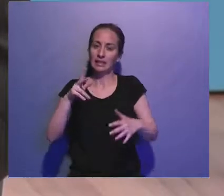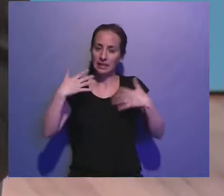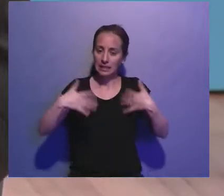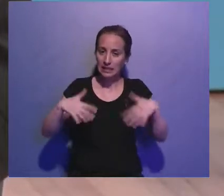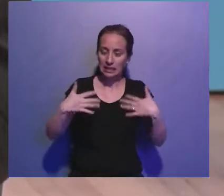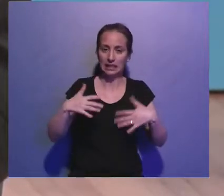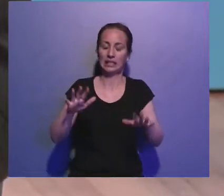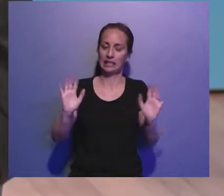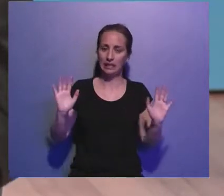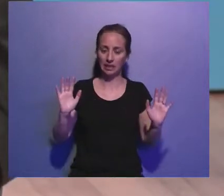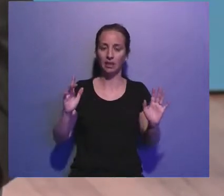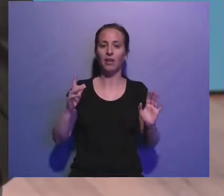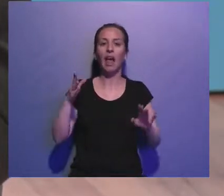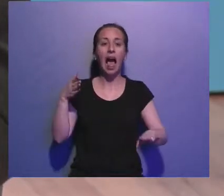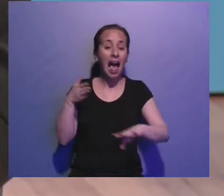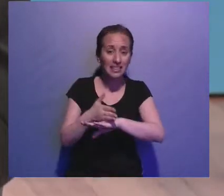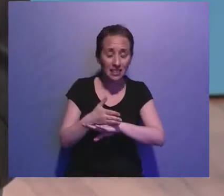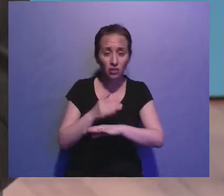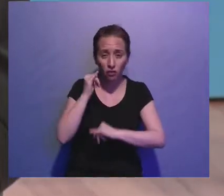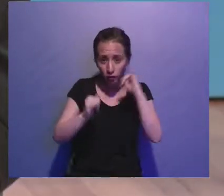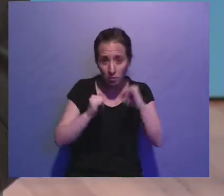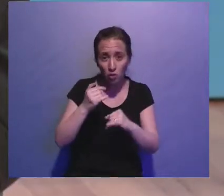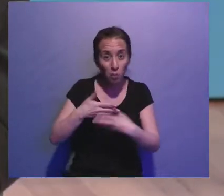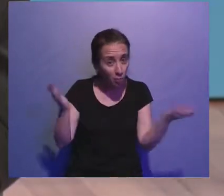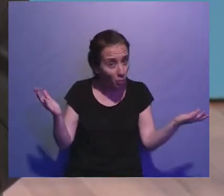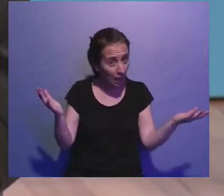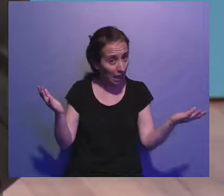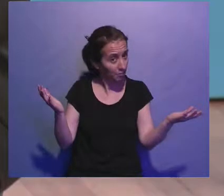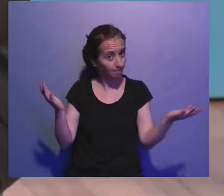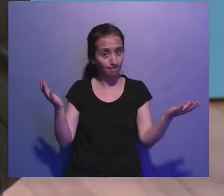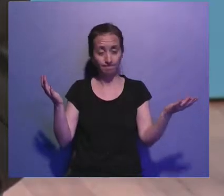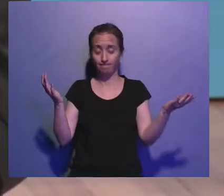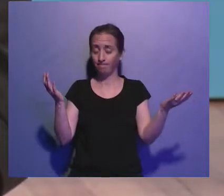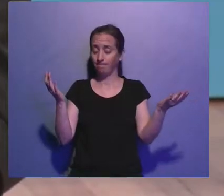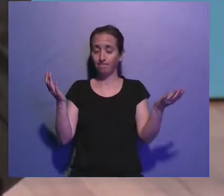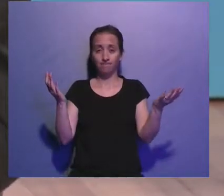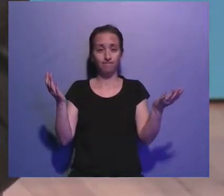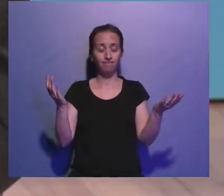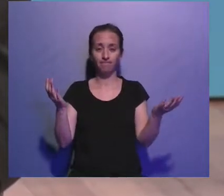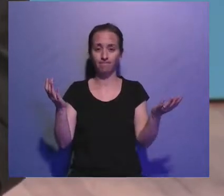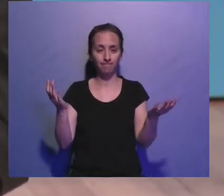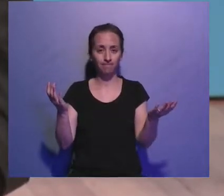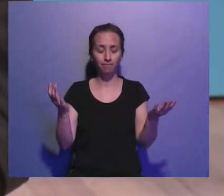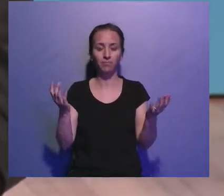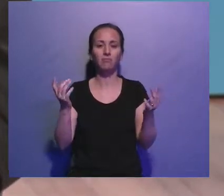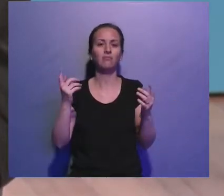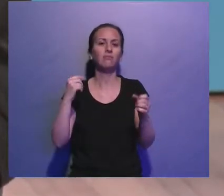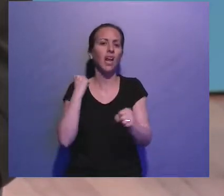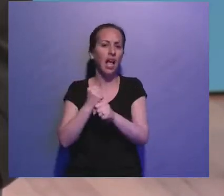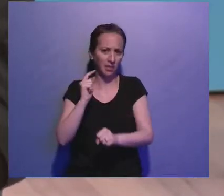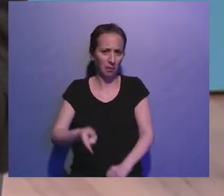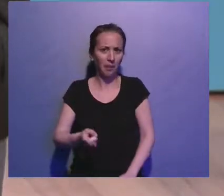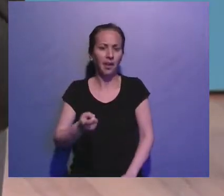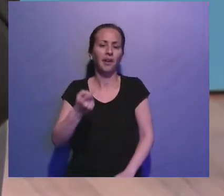officials realized that there was a lot of hidden information, a lot of